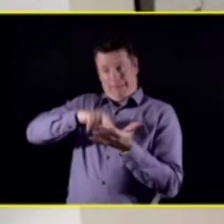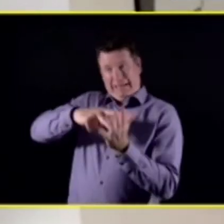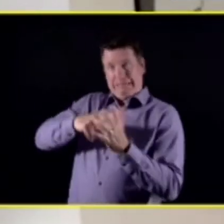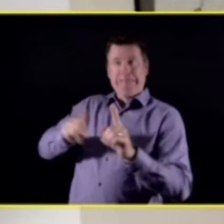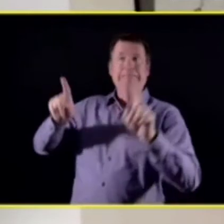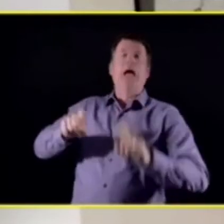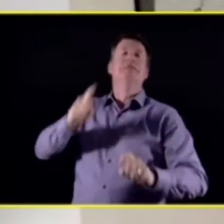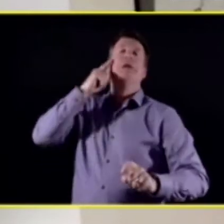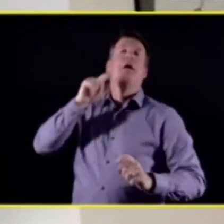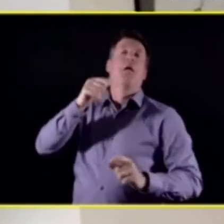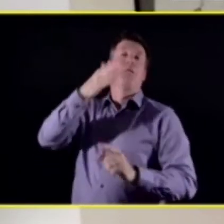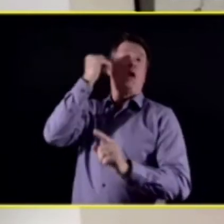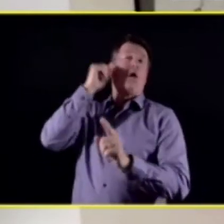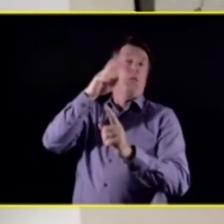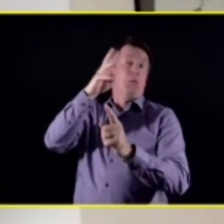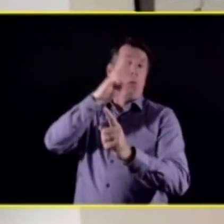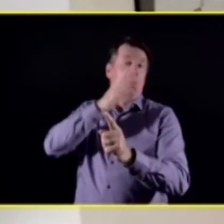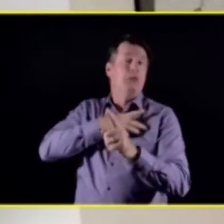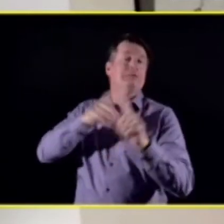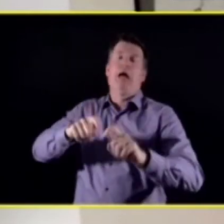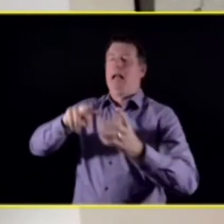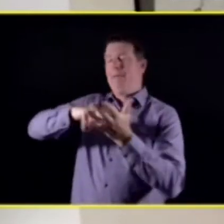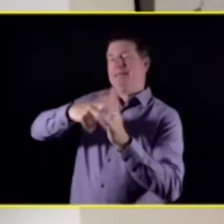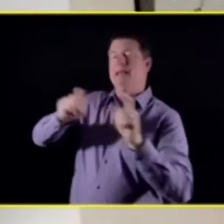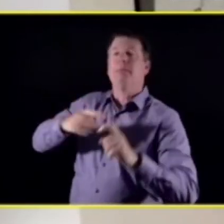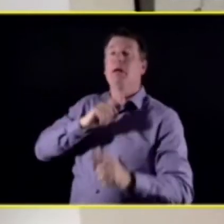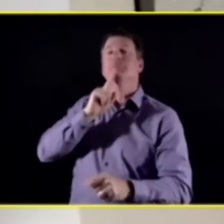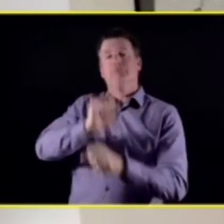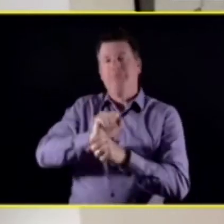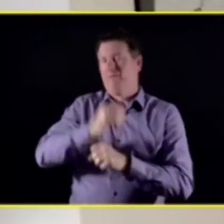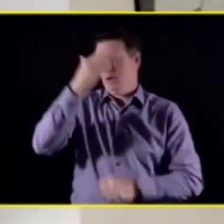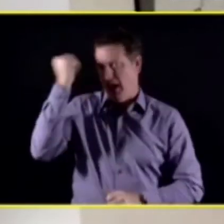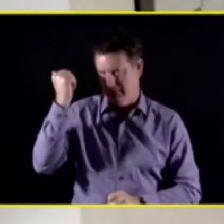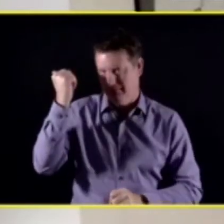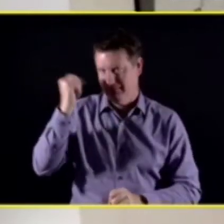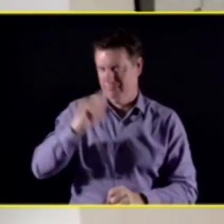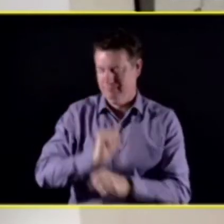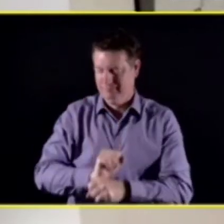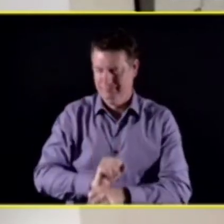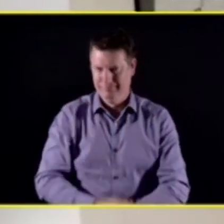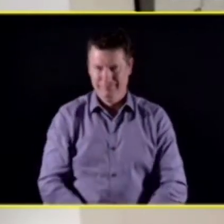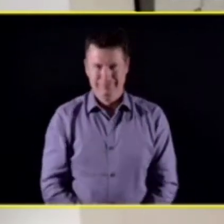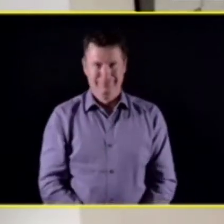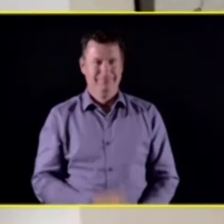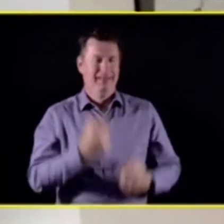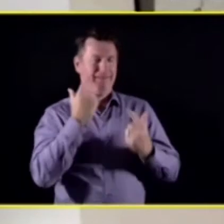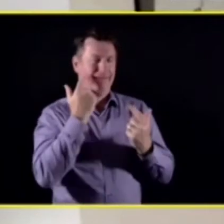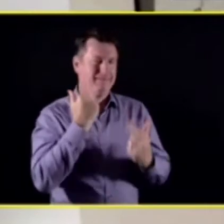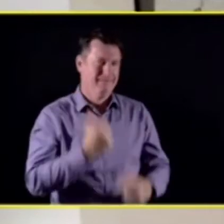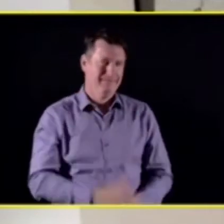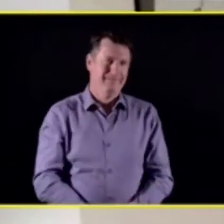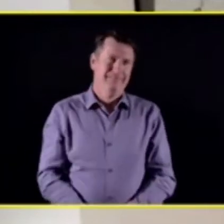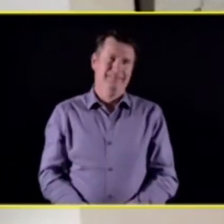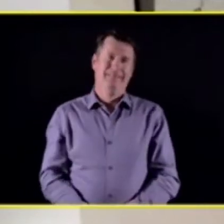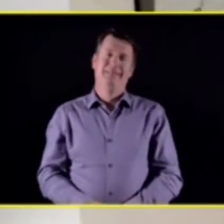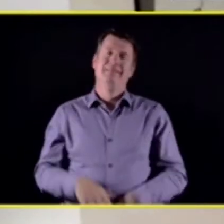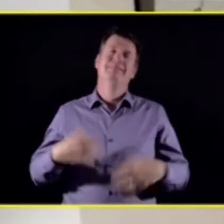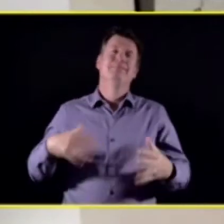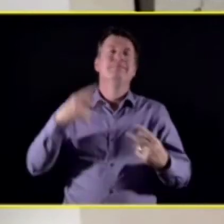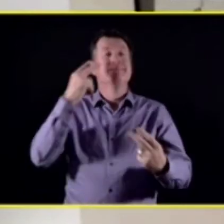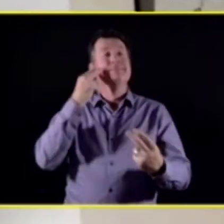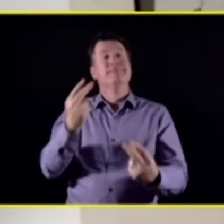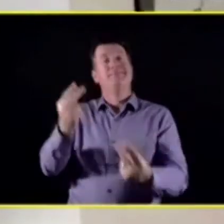The level of care that I received through this whole, from beginning to end, was second to none